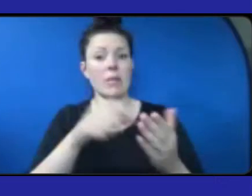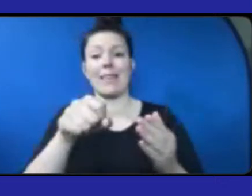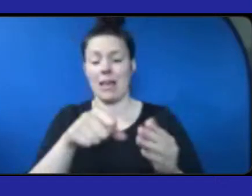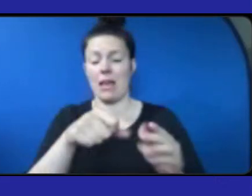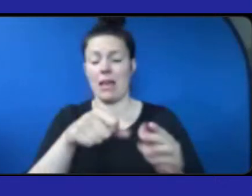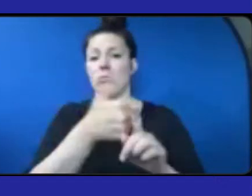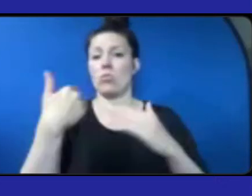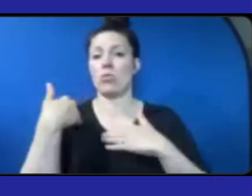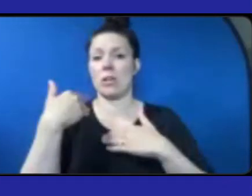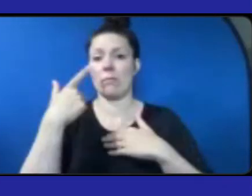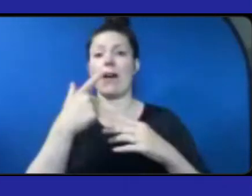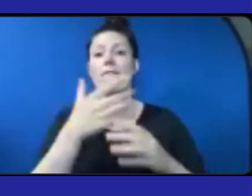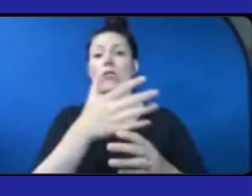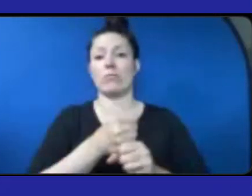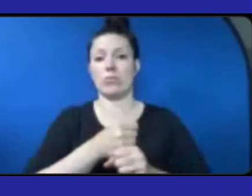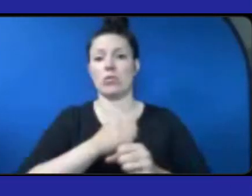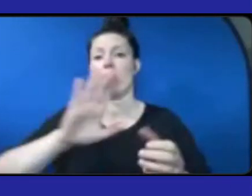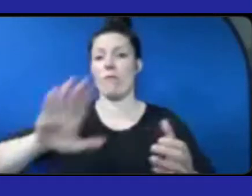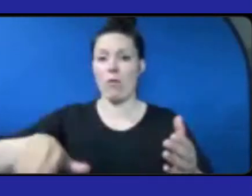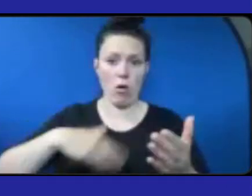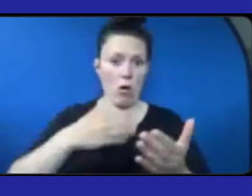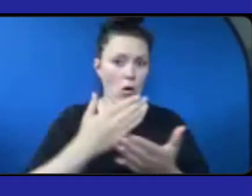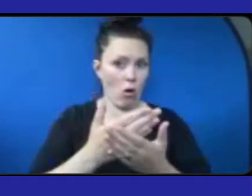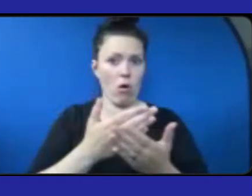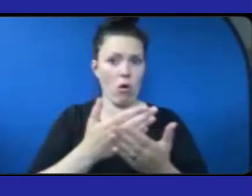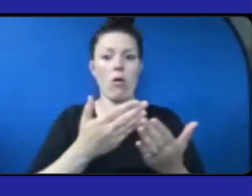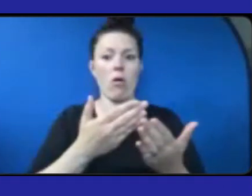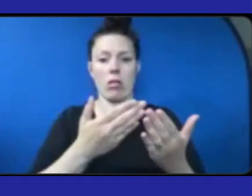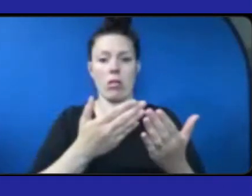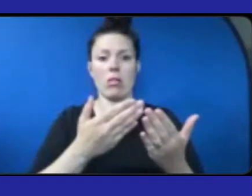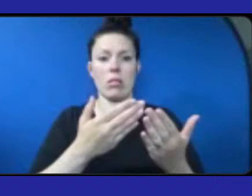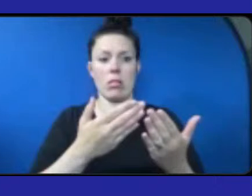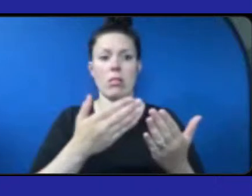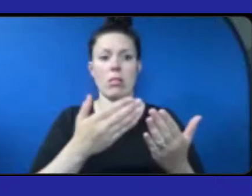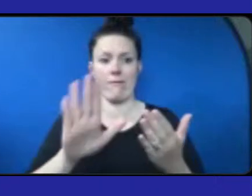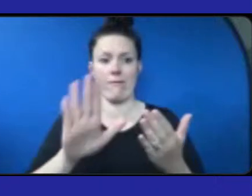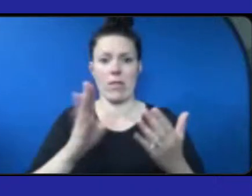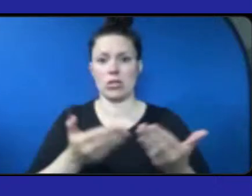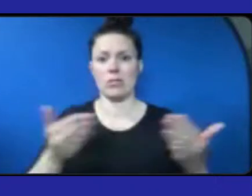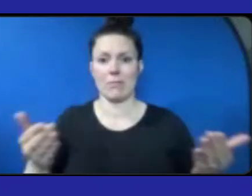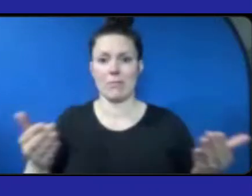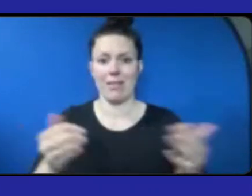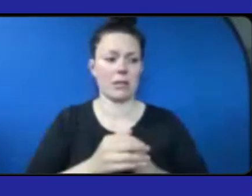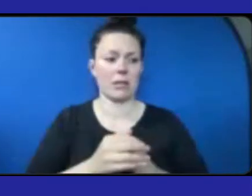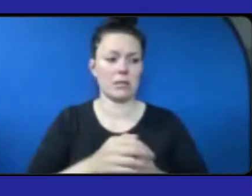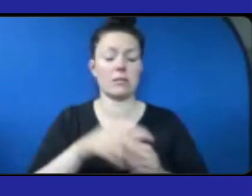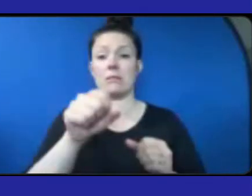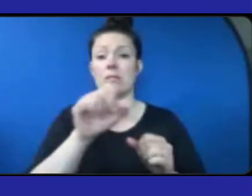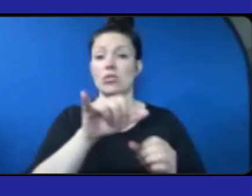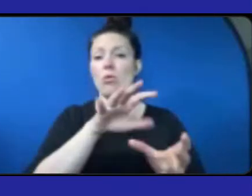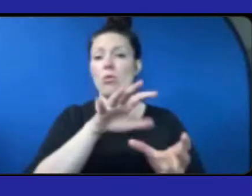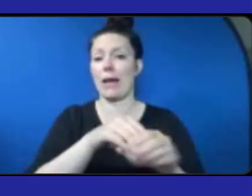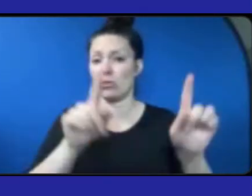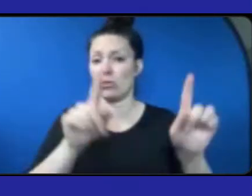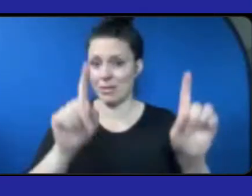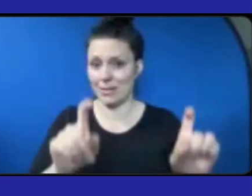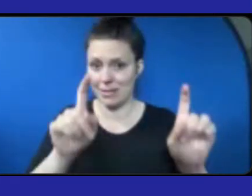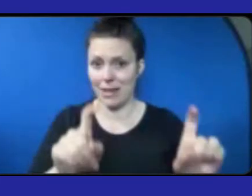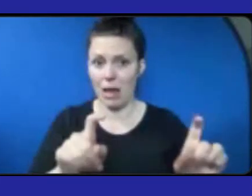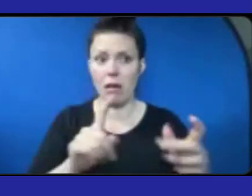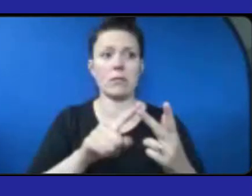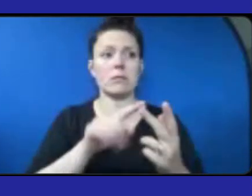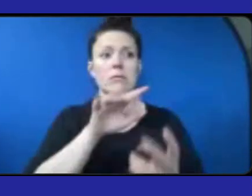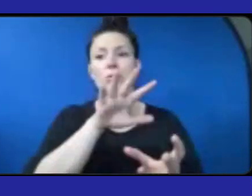all of the procurement of all of their needed supplies. So that, yes, that includes tests. That would also